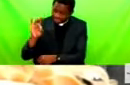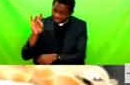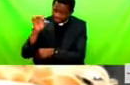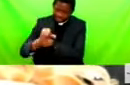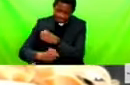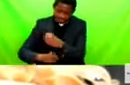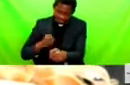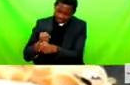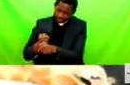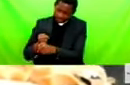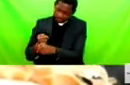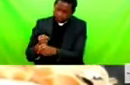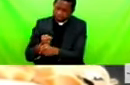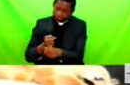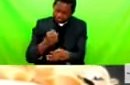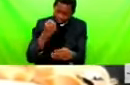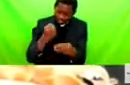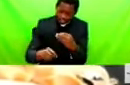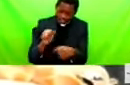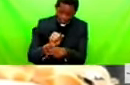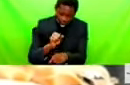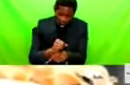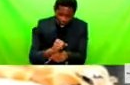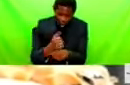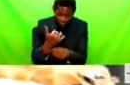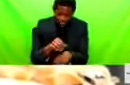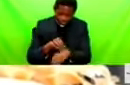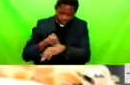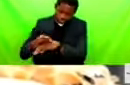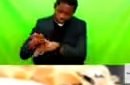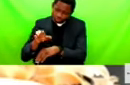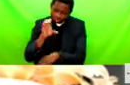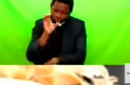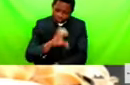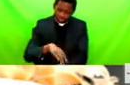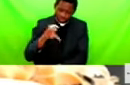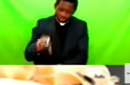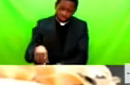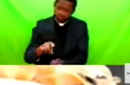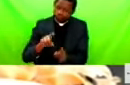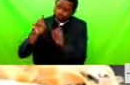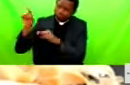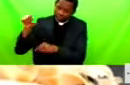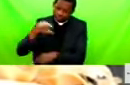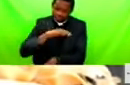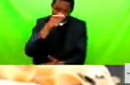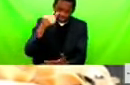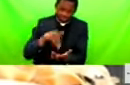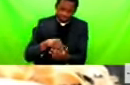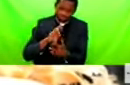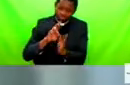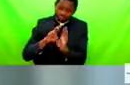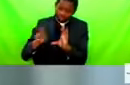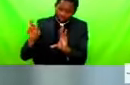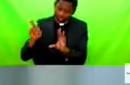Abewe Ye Sumanum Fanti Mem Cape Coast Central Region Nina